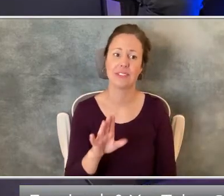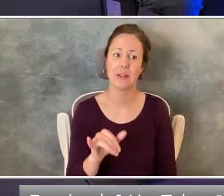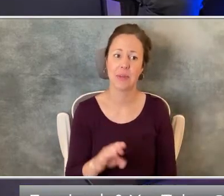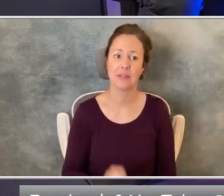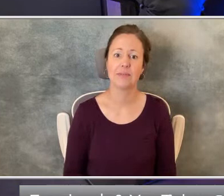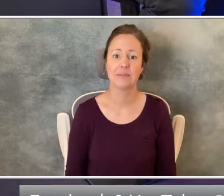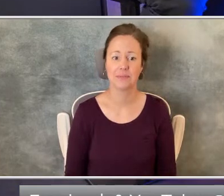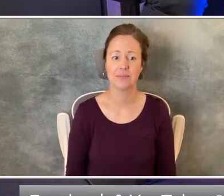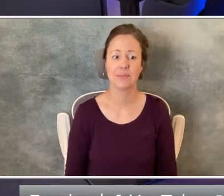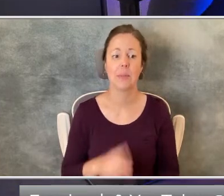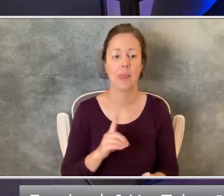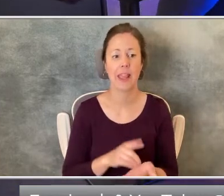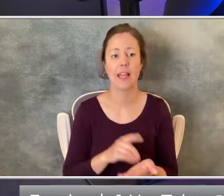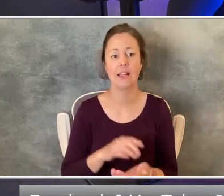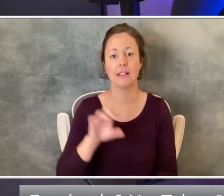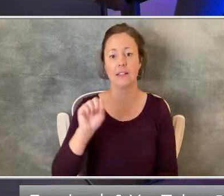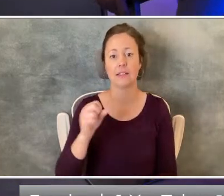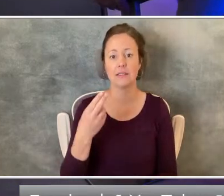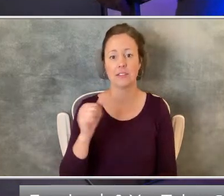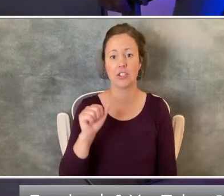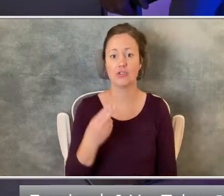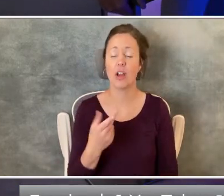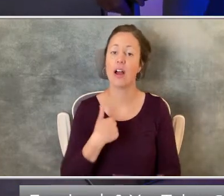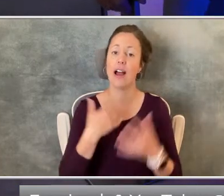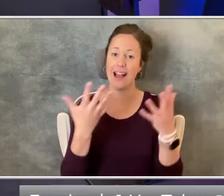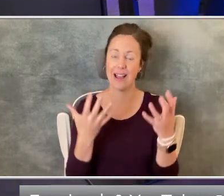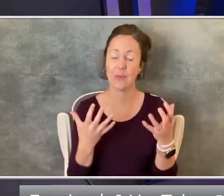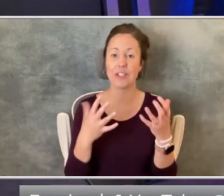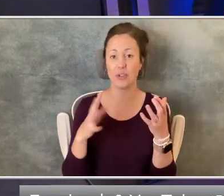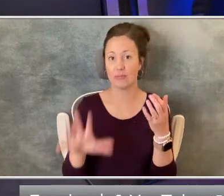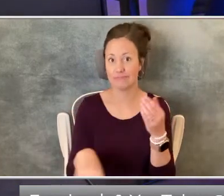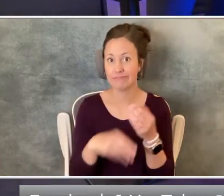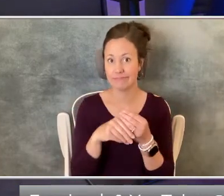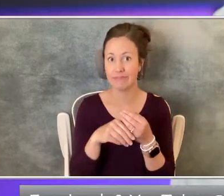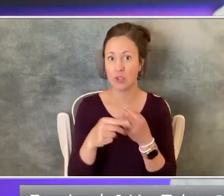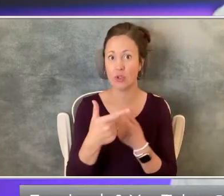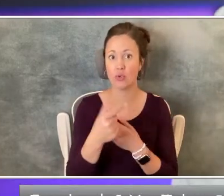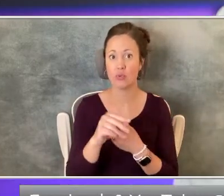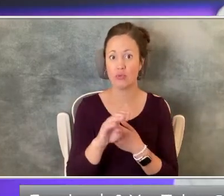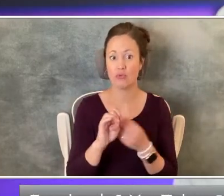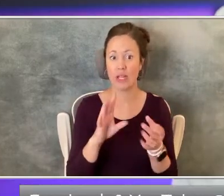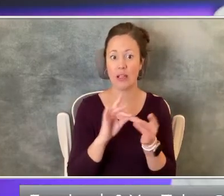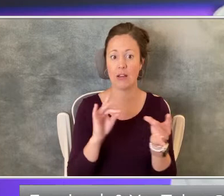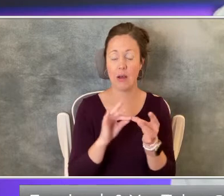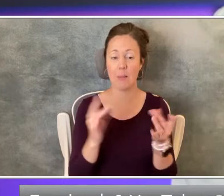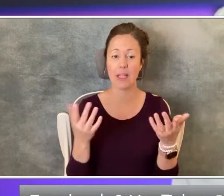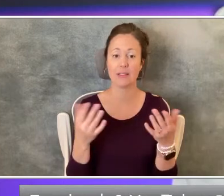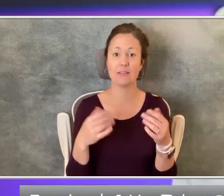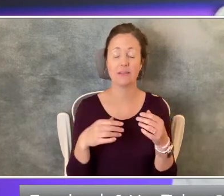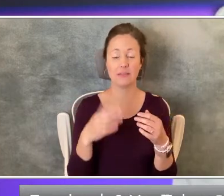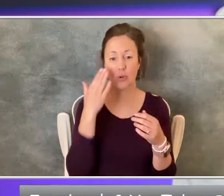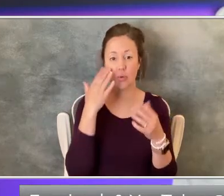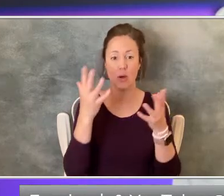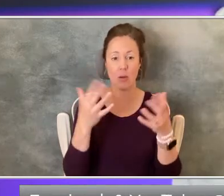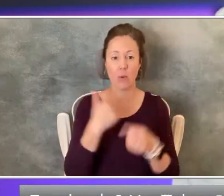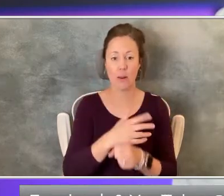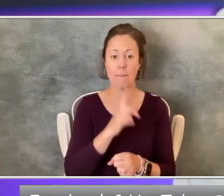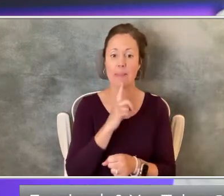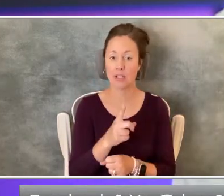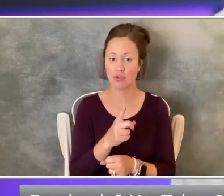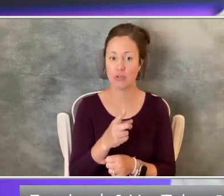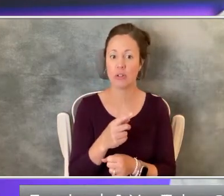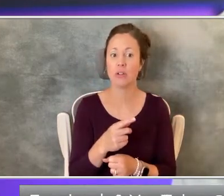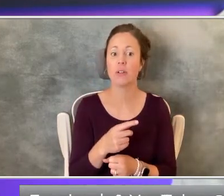mean, I will repeat what Gene said. I just want to send a message out there, both to the healthcare providers